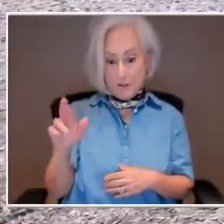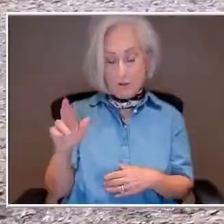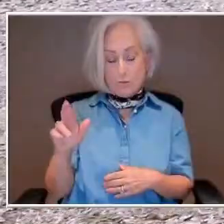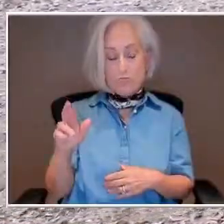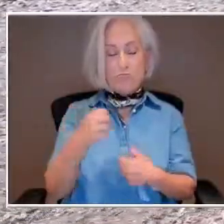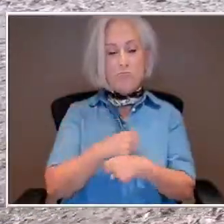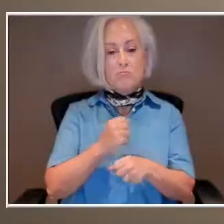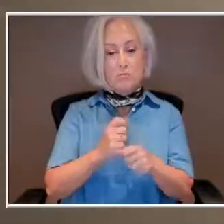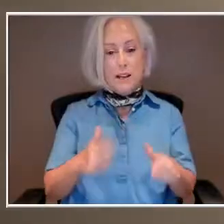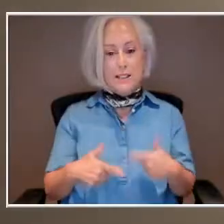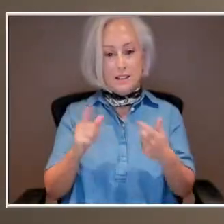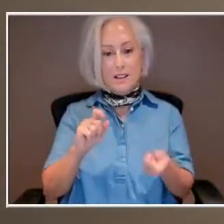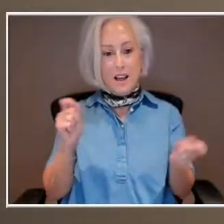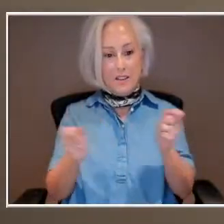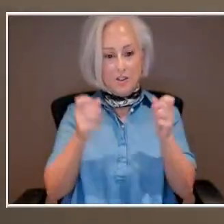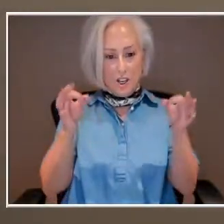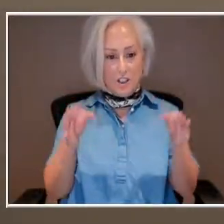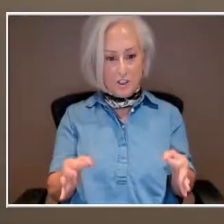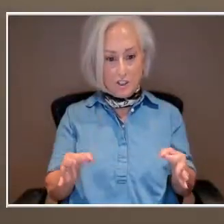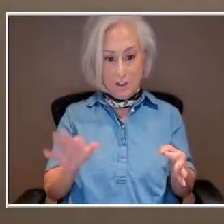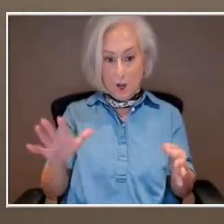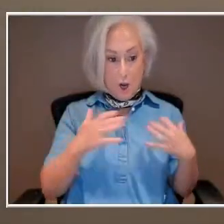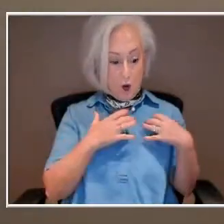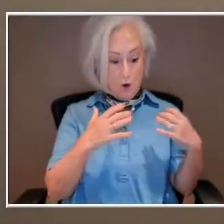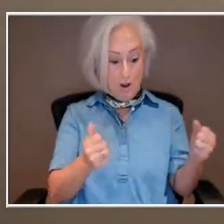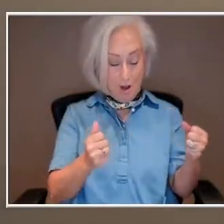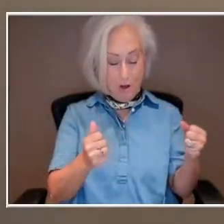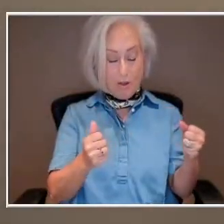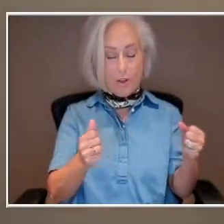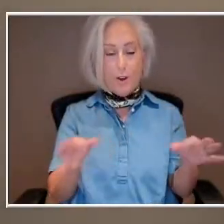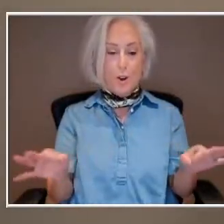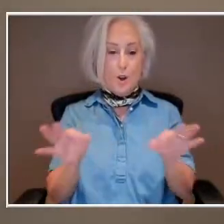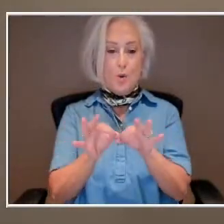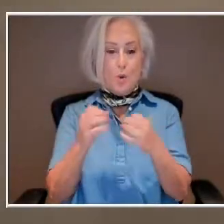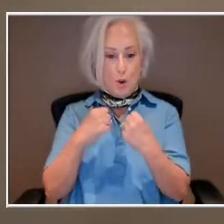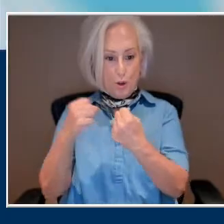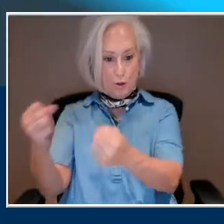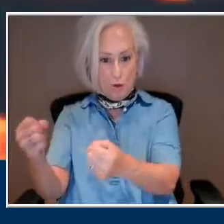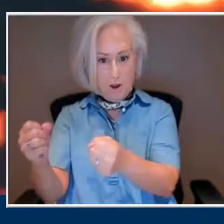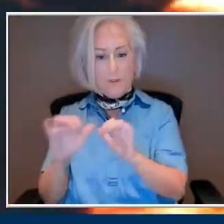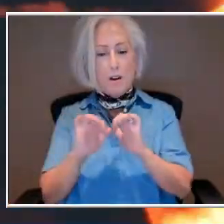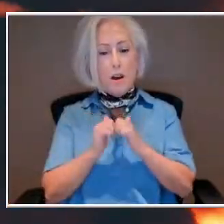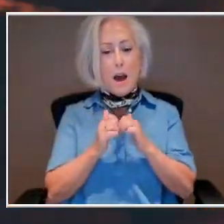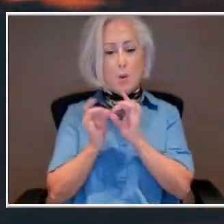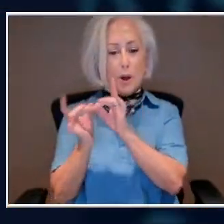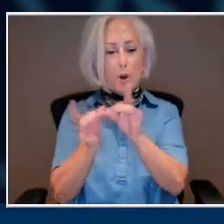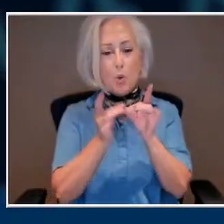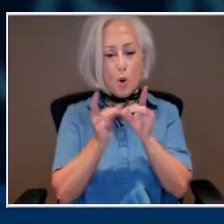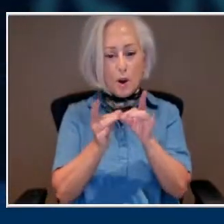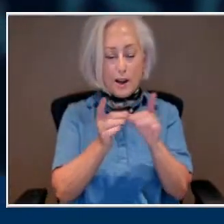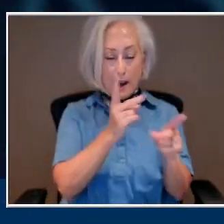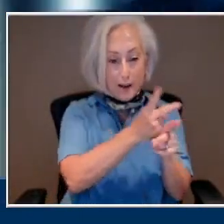worth the drive. We'll show you how we coordinate care and tailor treatments.